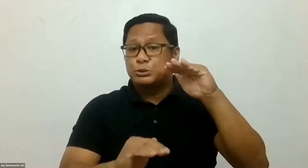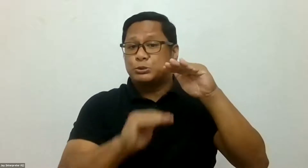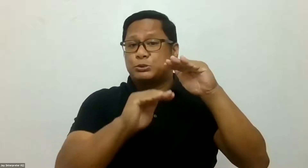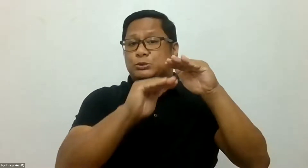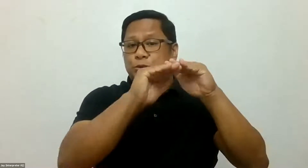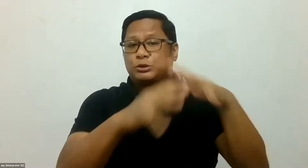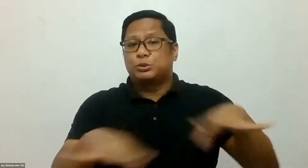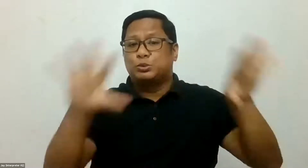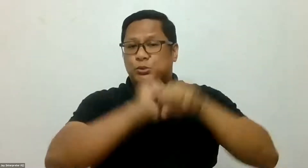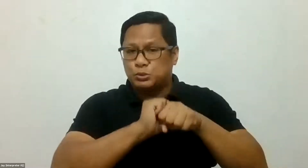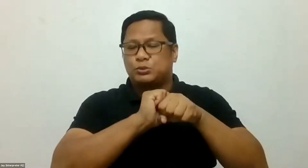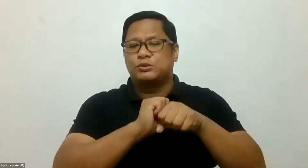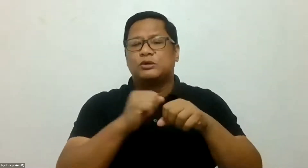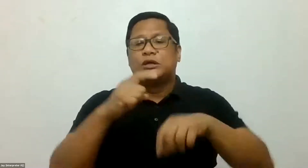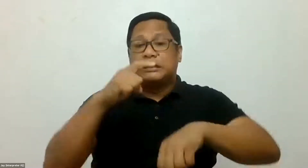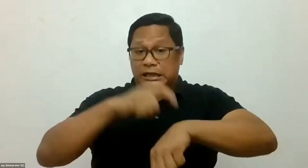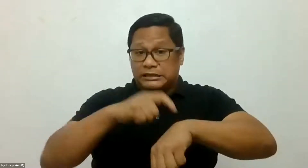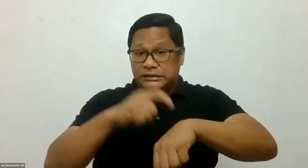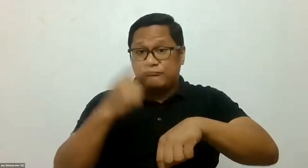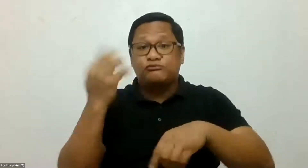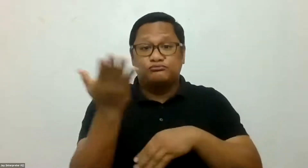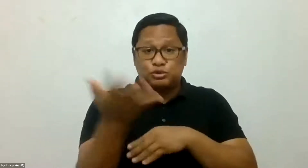the allotted time per speaker.